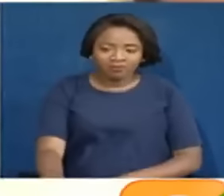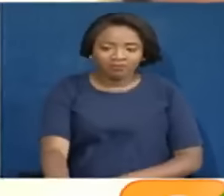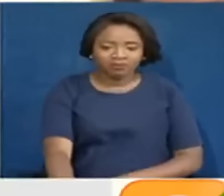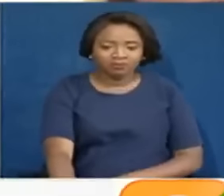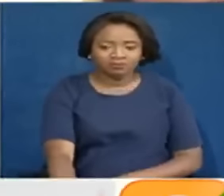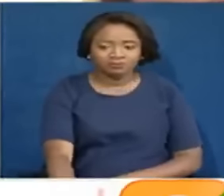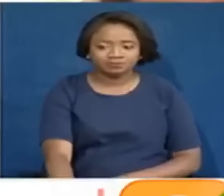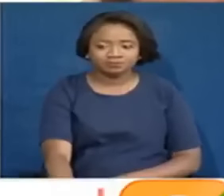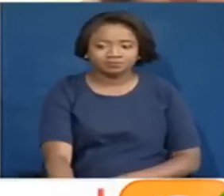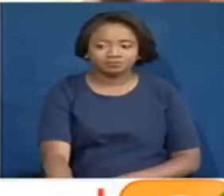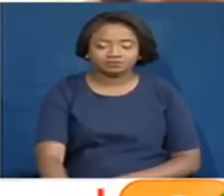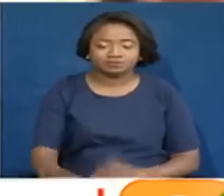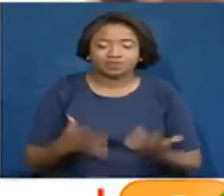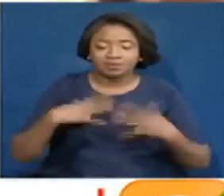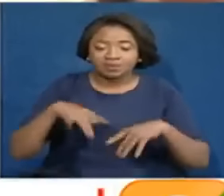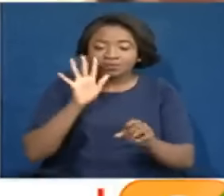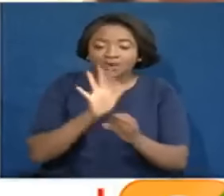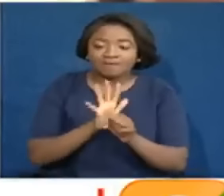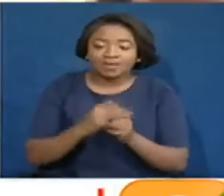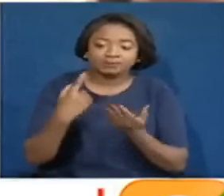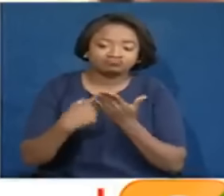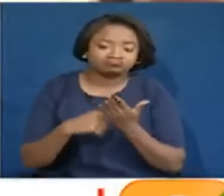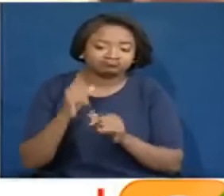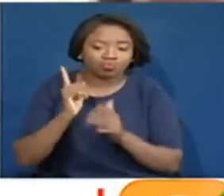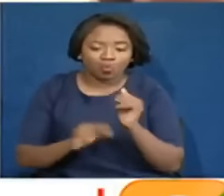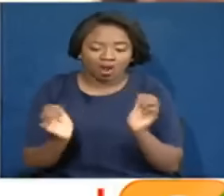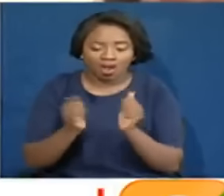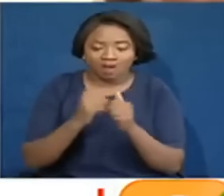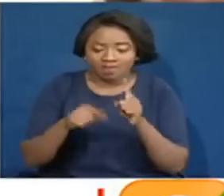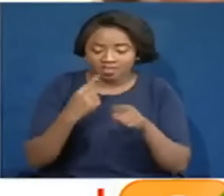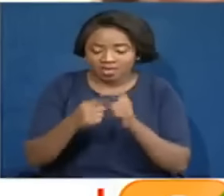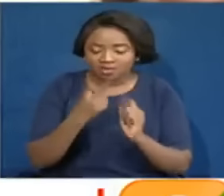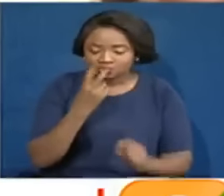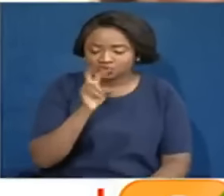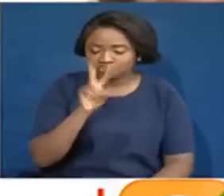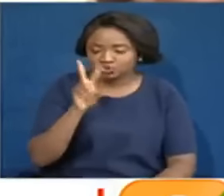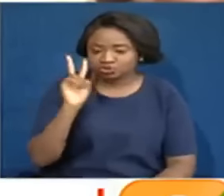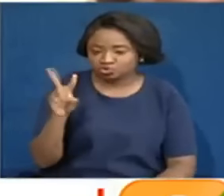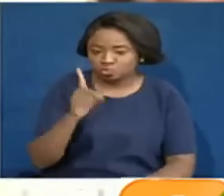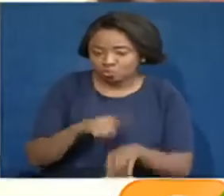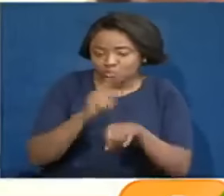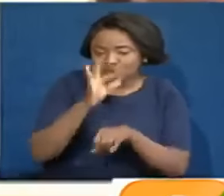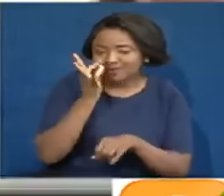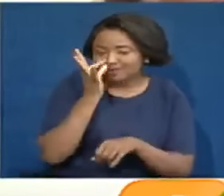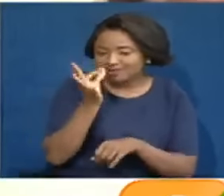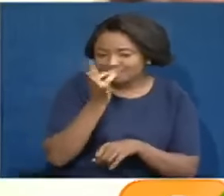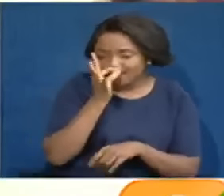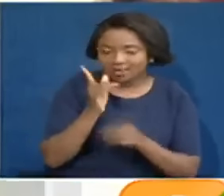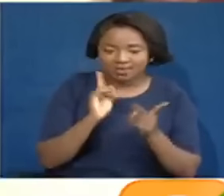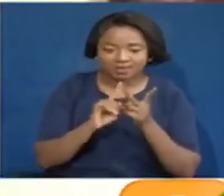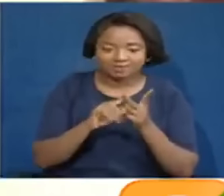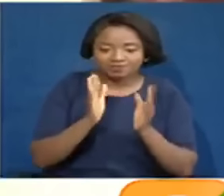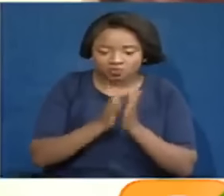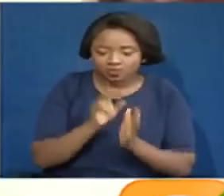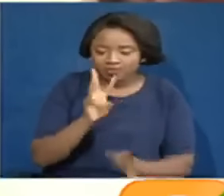ya yaliyotendeka mwaka 2002 wakati mzee Kibaki na ndugu yetu Wamalwa